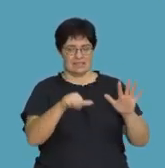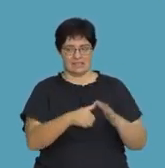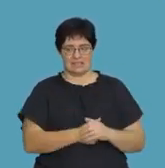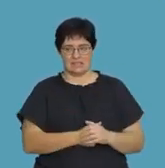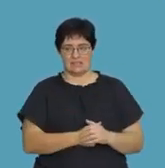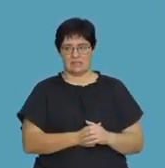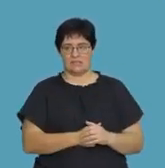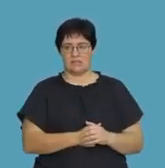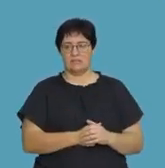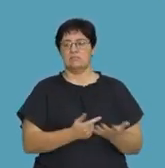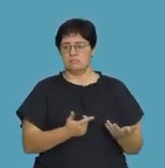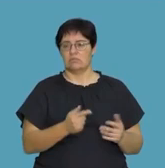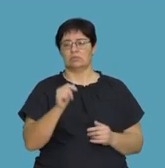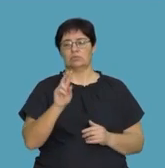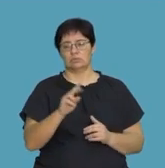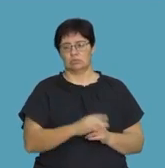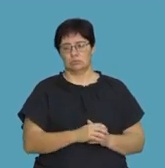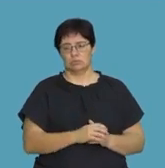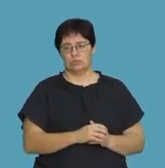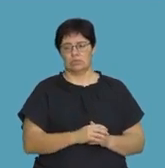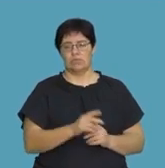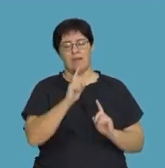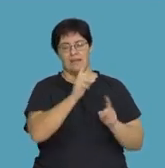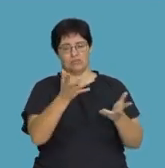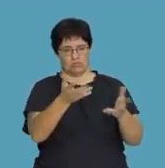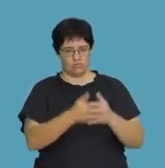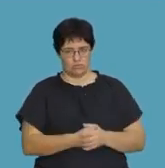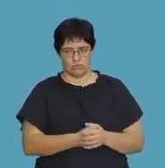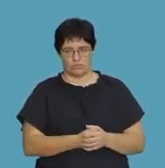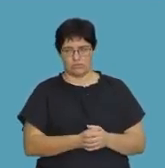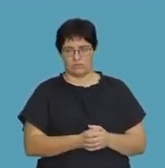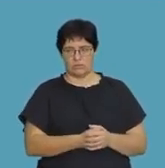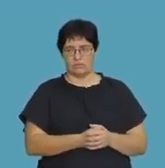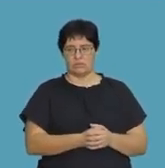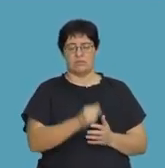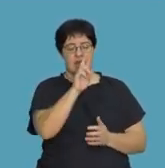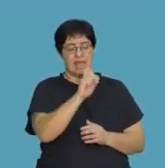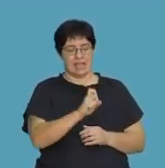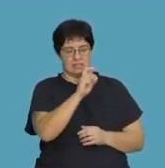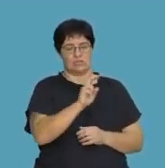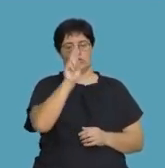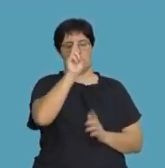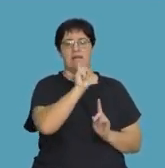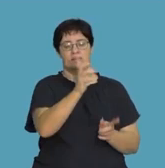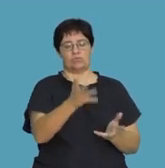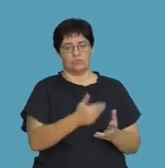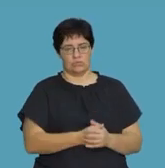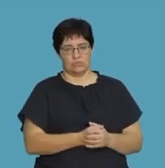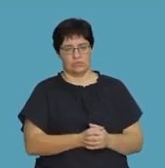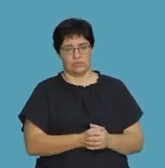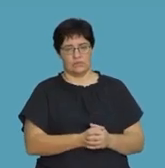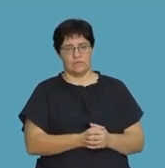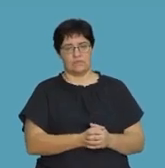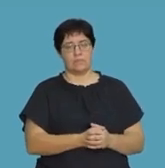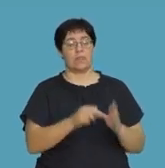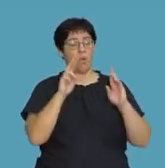just be 2. And then that will just be my answer there, x squared. That will be the answer, right? So I